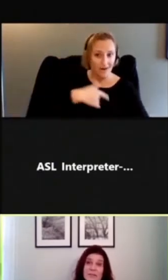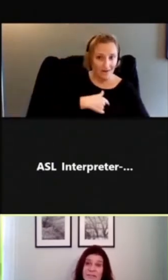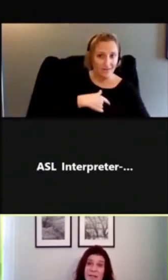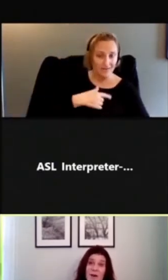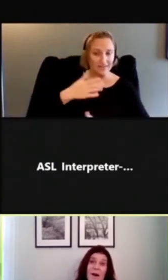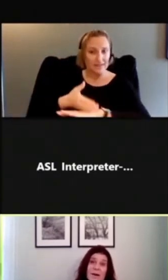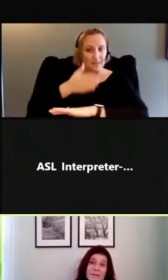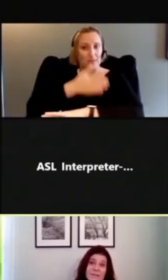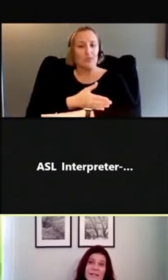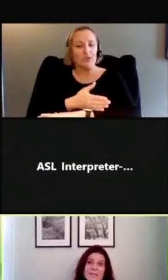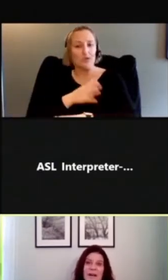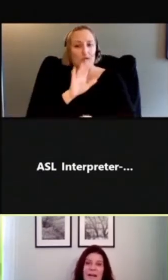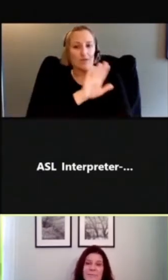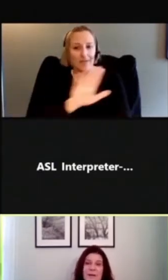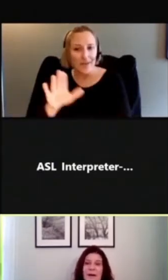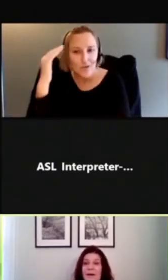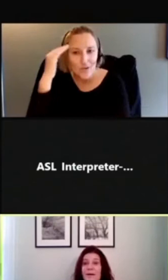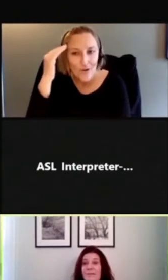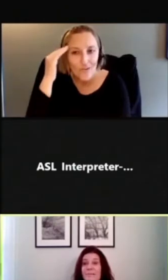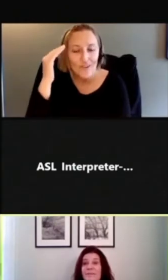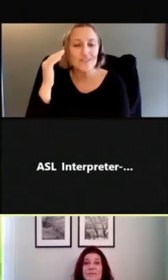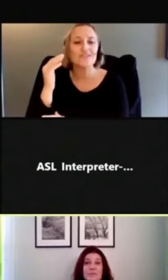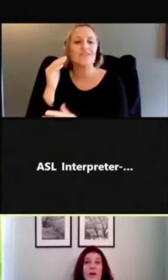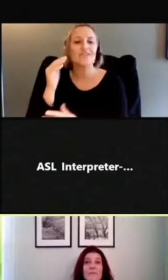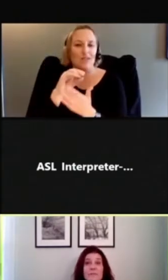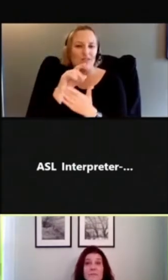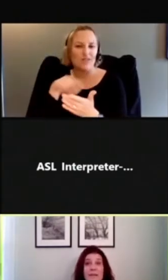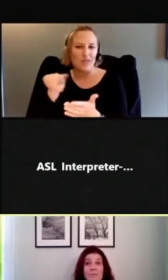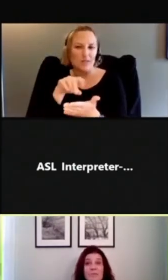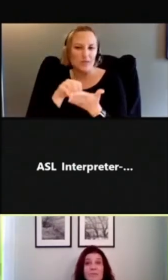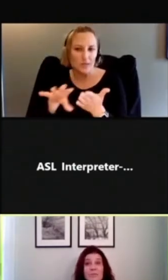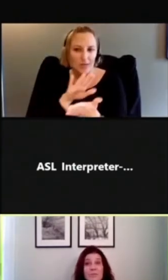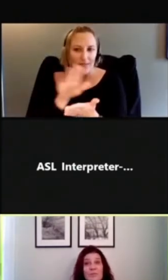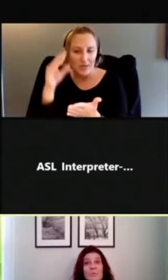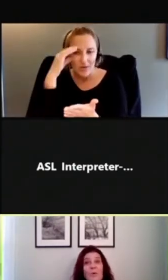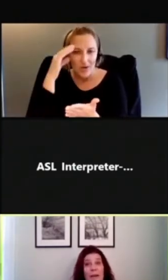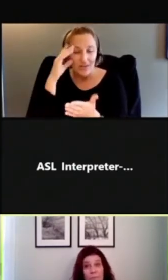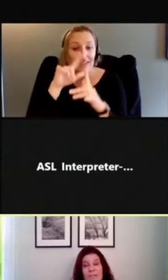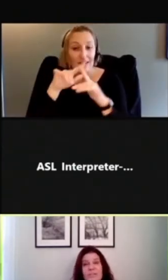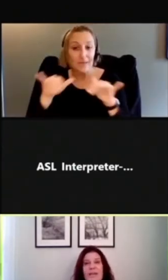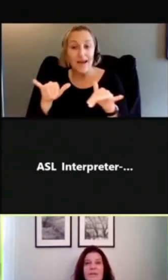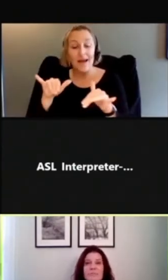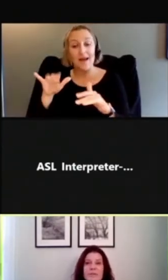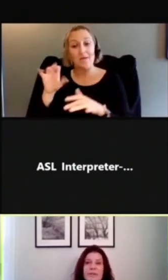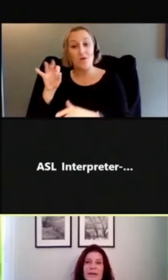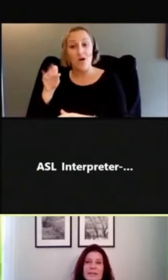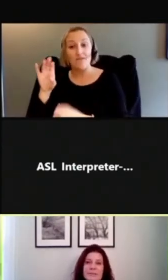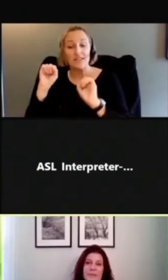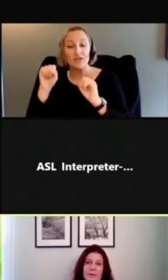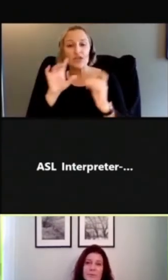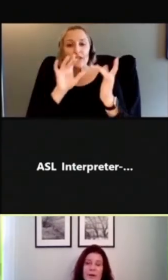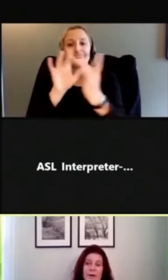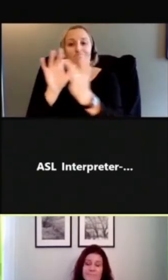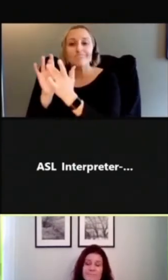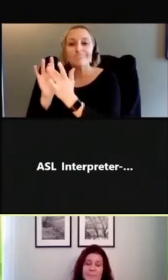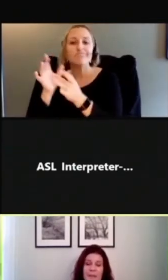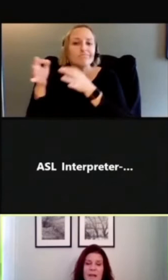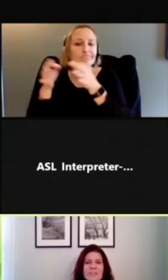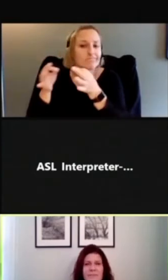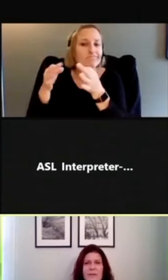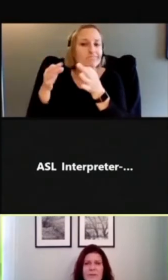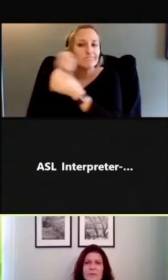of students, while at the same time, the district office was able to do more outreach and really kind